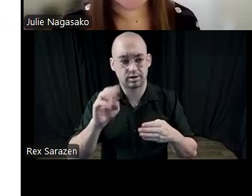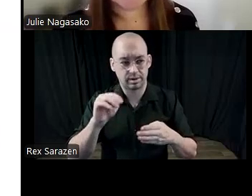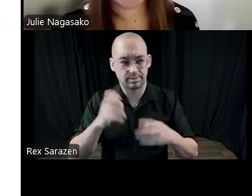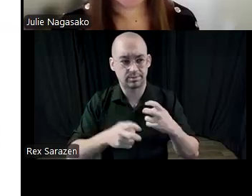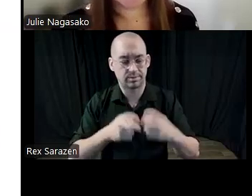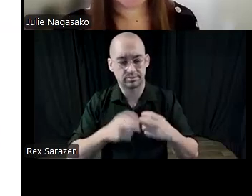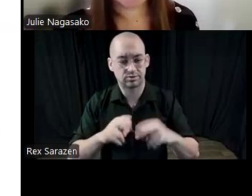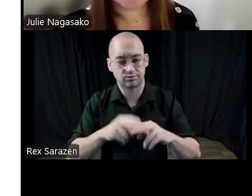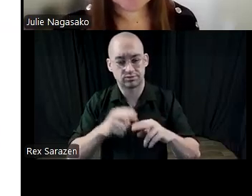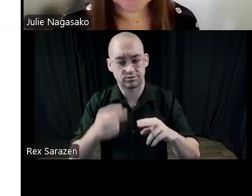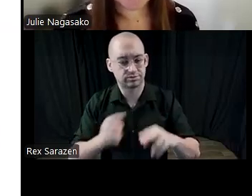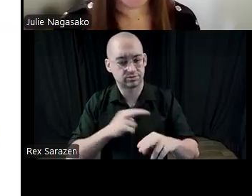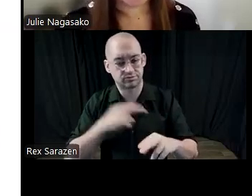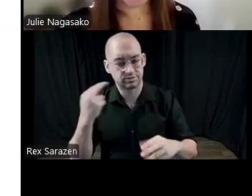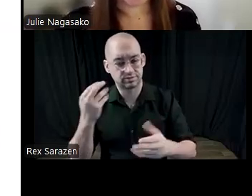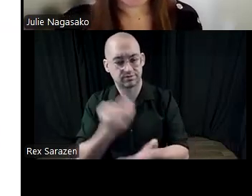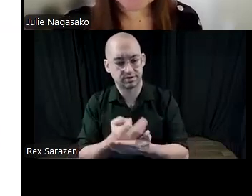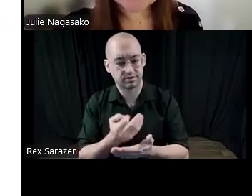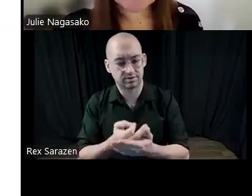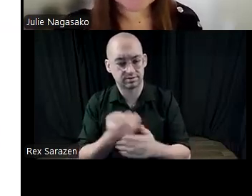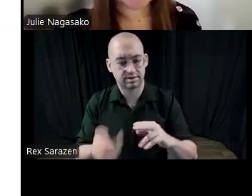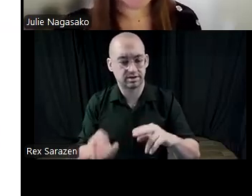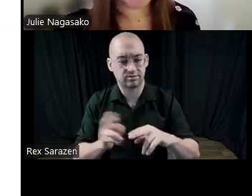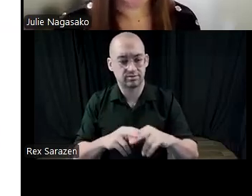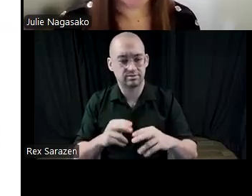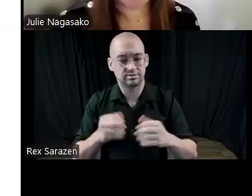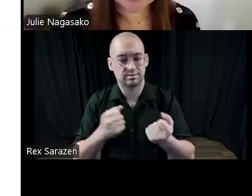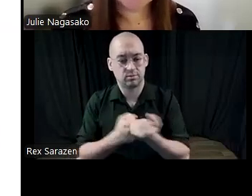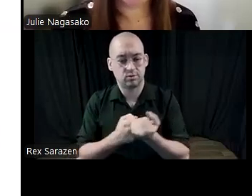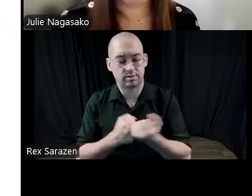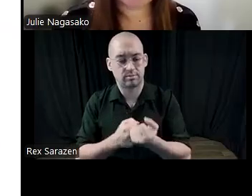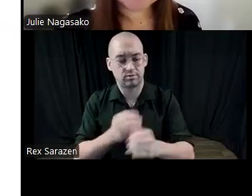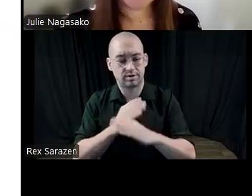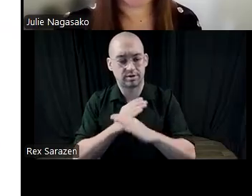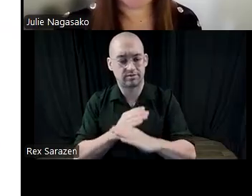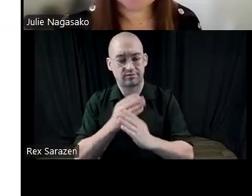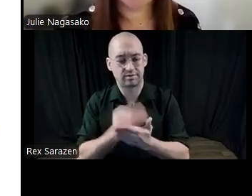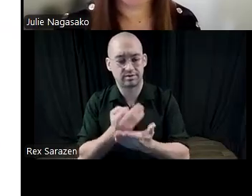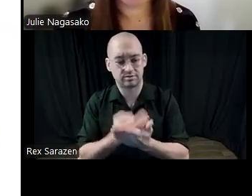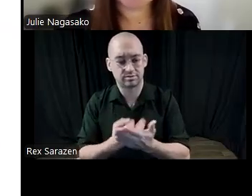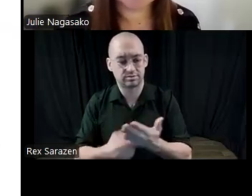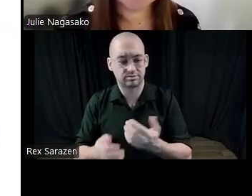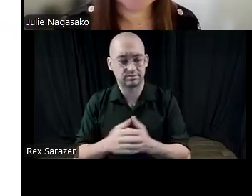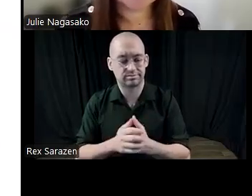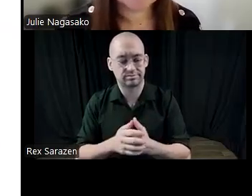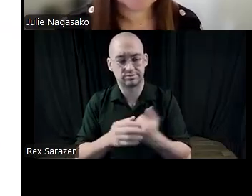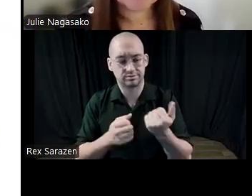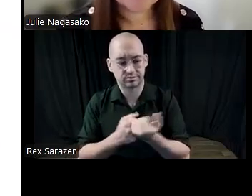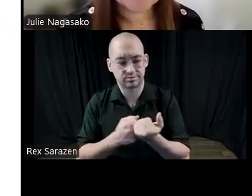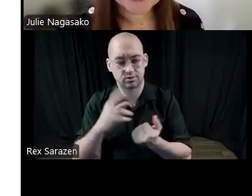factors and then increase support for the protective factors to help foster hope and connection and purpose and